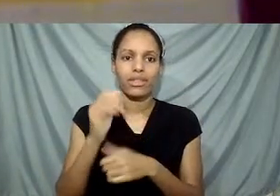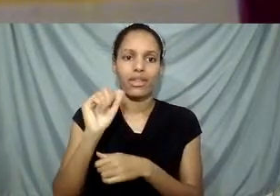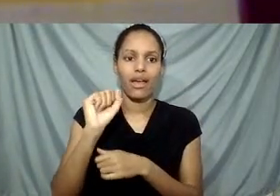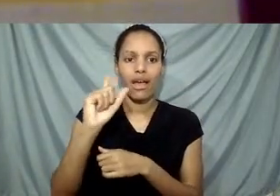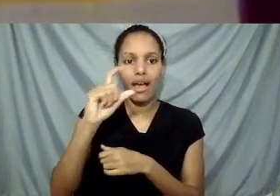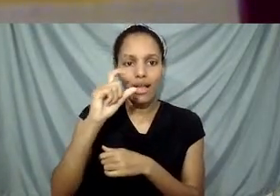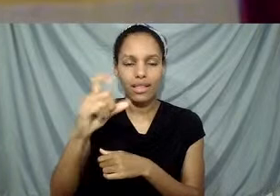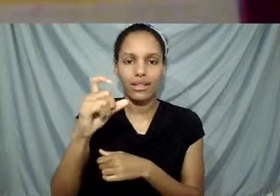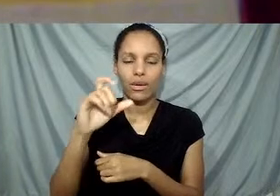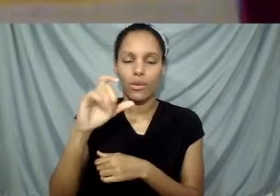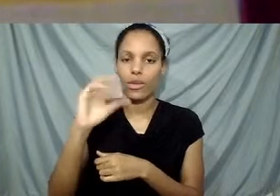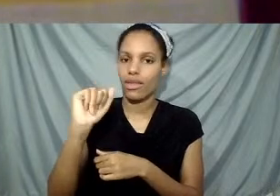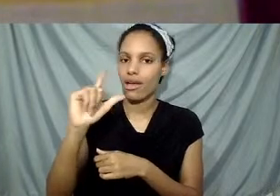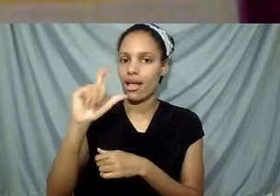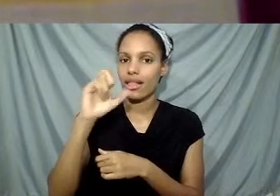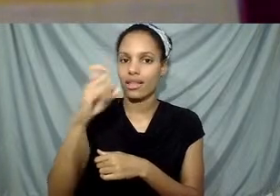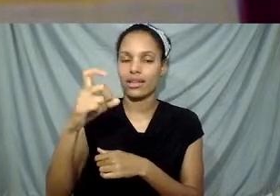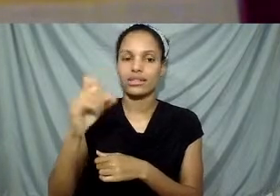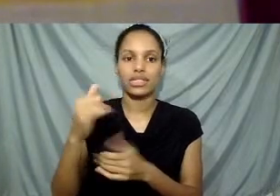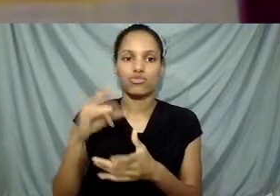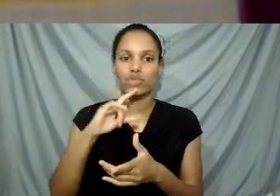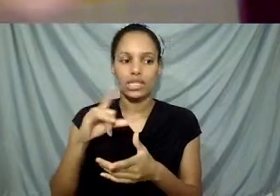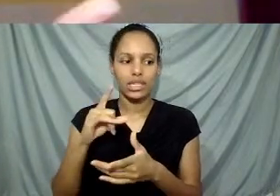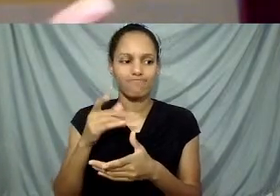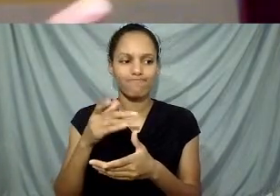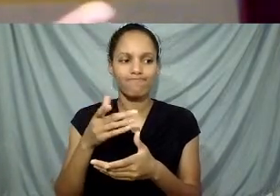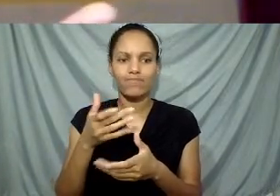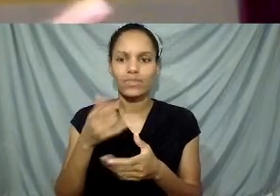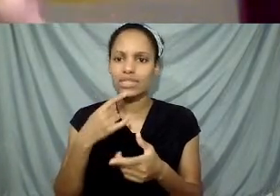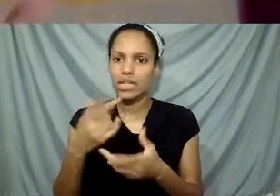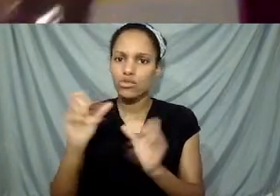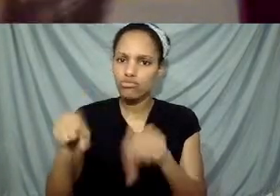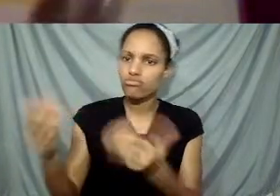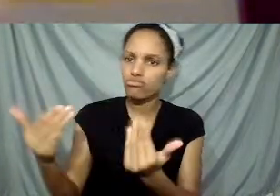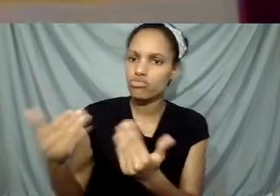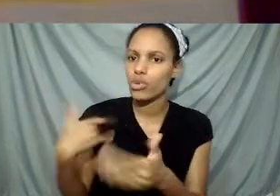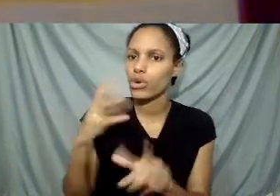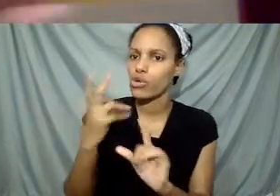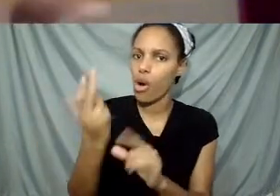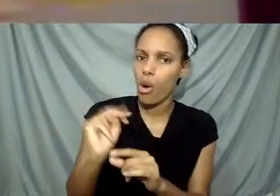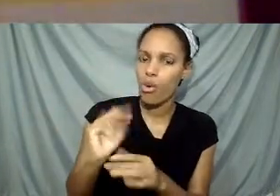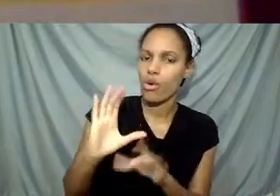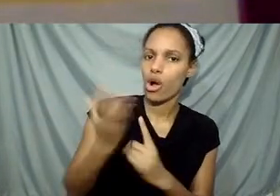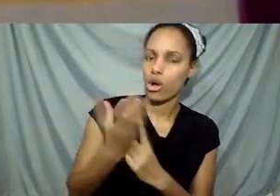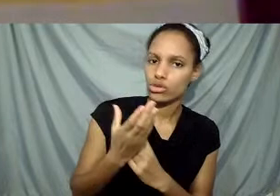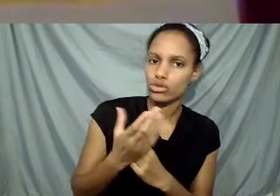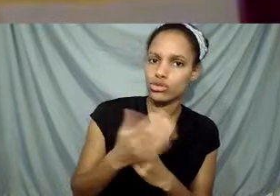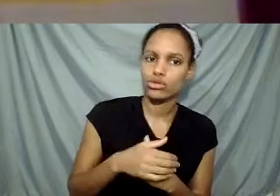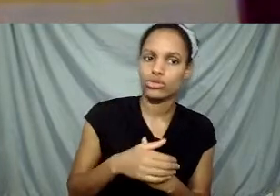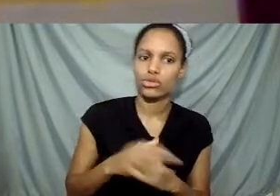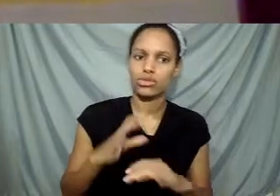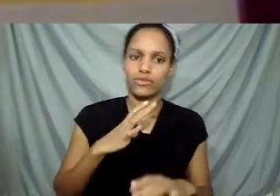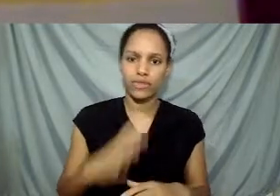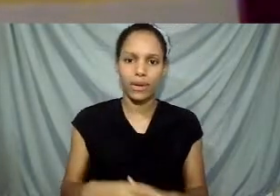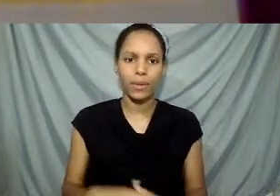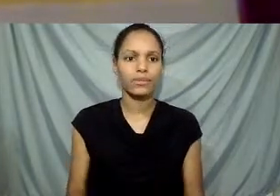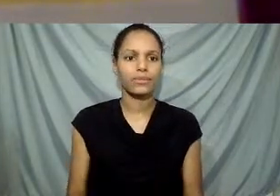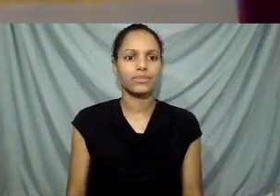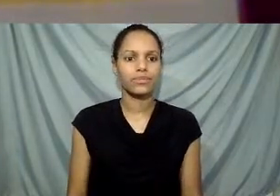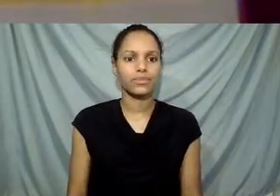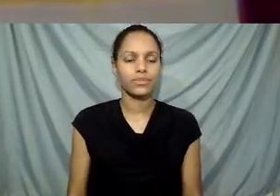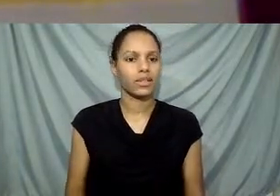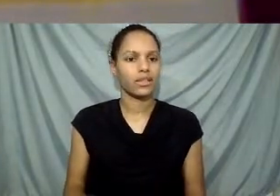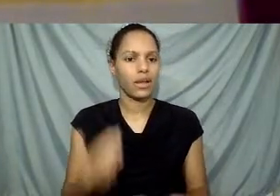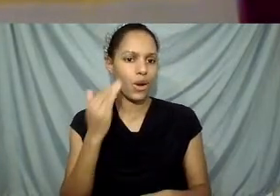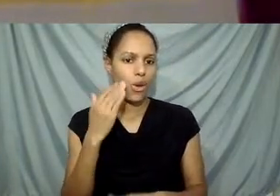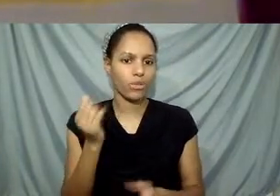bring our culture to it. So, when we did our presentation, I was doing my little tandus at the bar. I did an entre chakat, but then